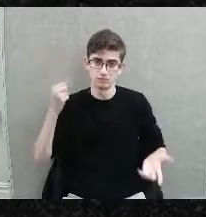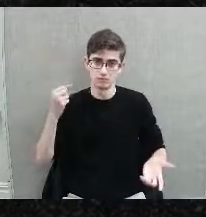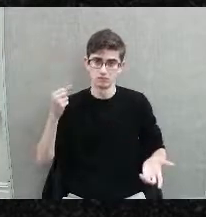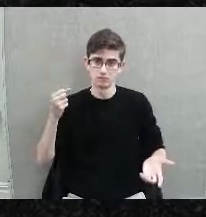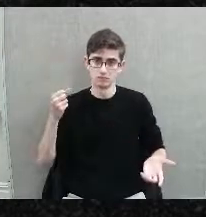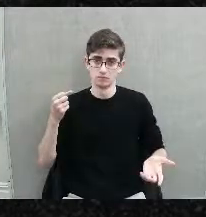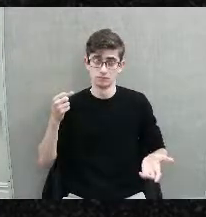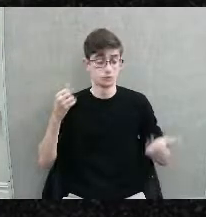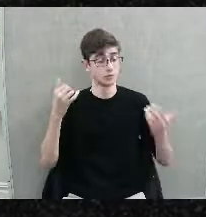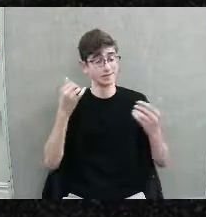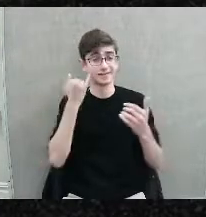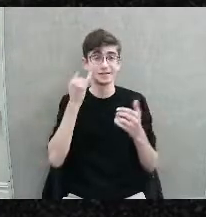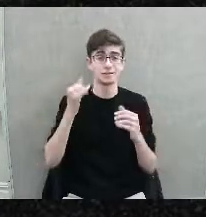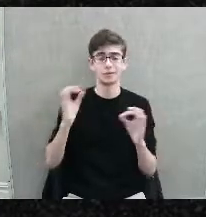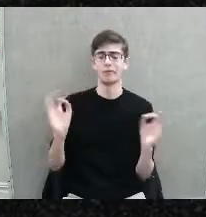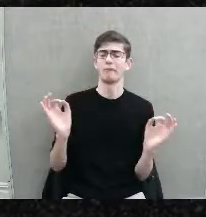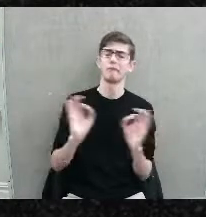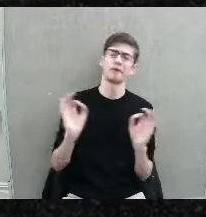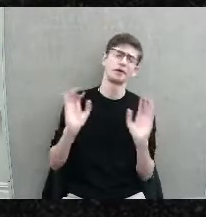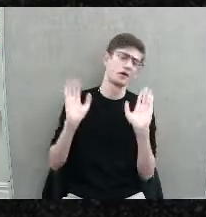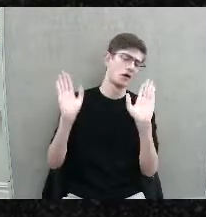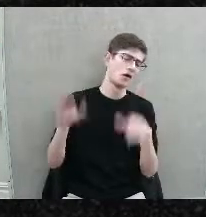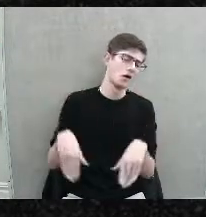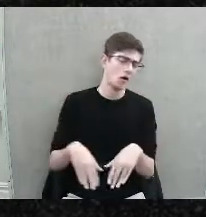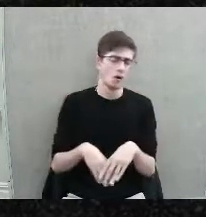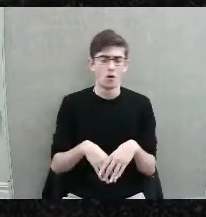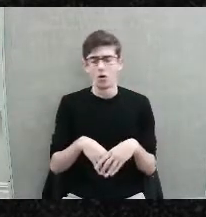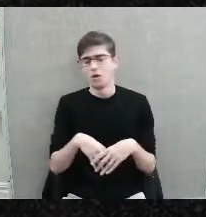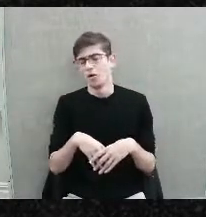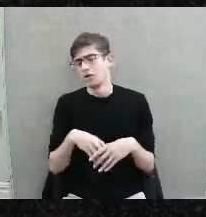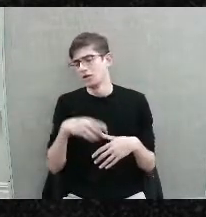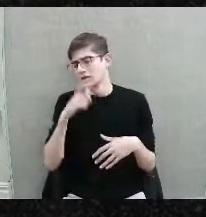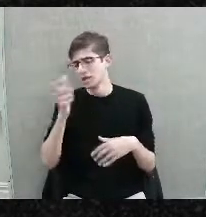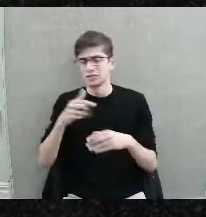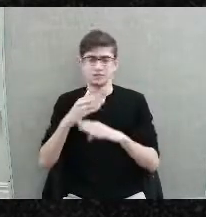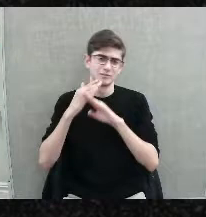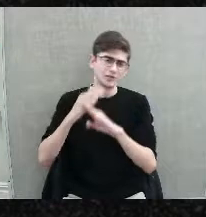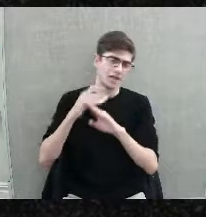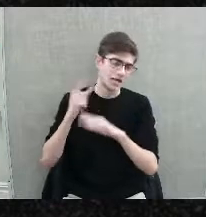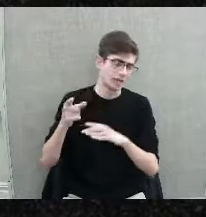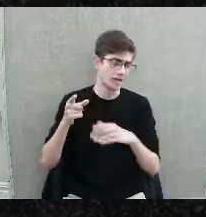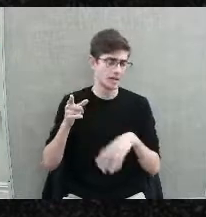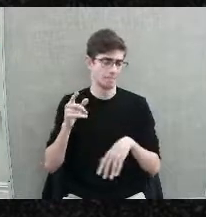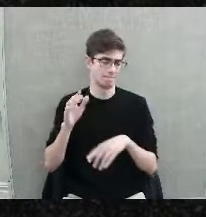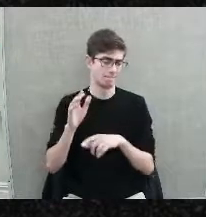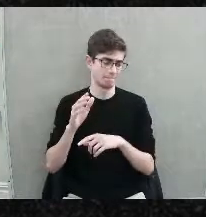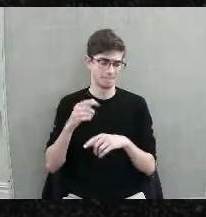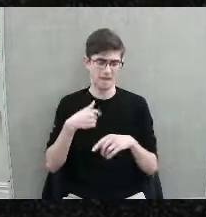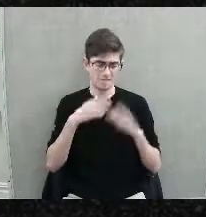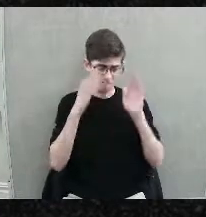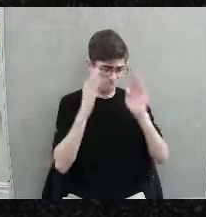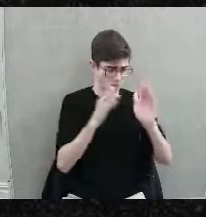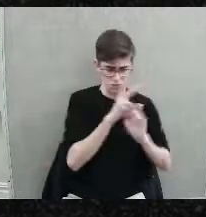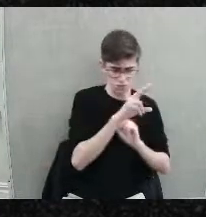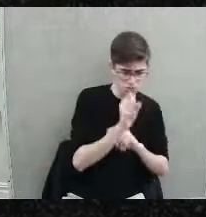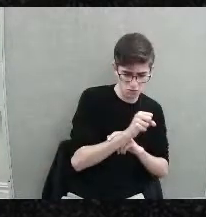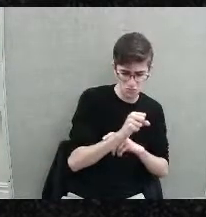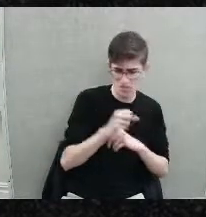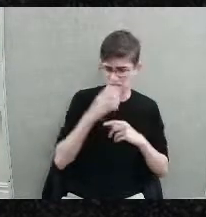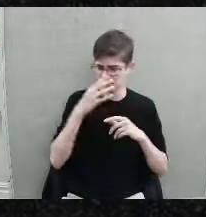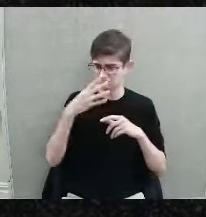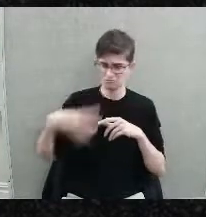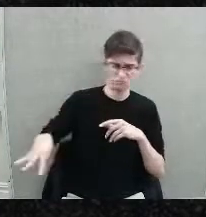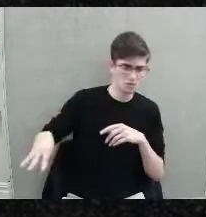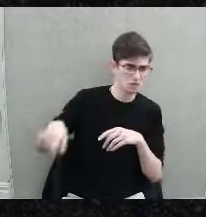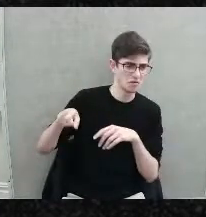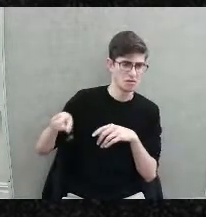minimize their vulnerability, right? You're not gonna be in this sort of precarious economic position because you're gonna be more closely tethered to the sort of America. You're